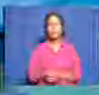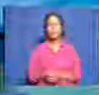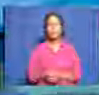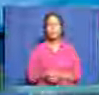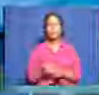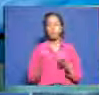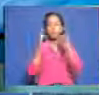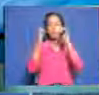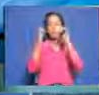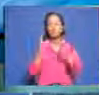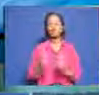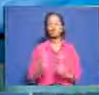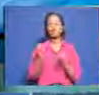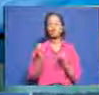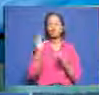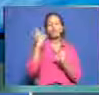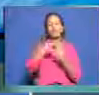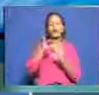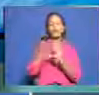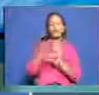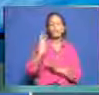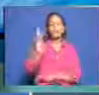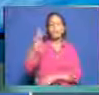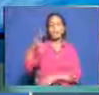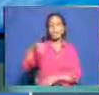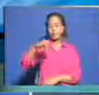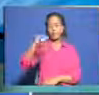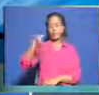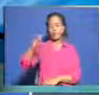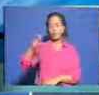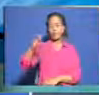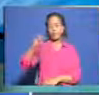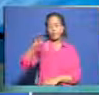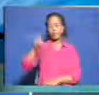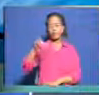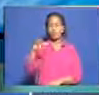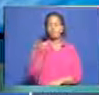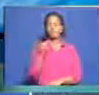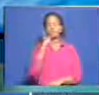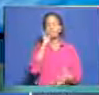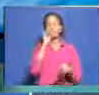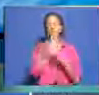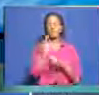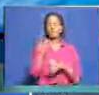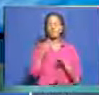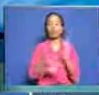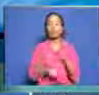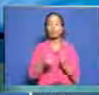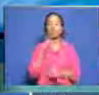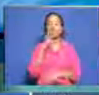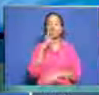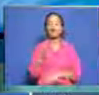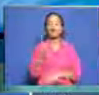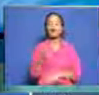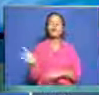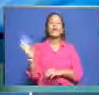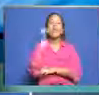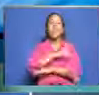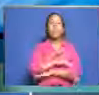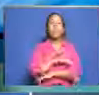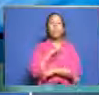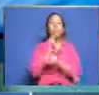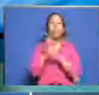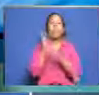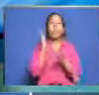Elected Juja Member of Parliament George Koimburi has vowed to spend his 100 days in office establishing NG-CDF